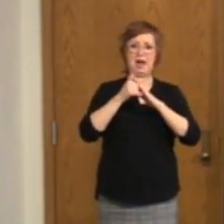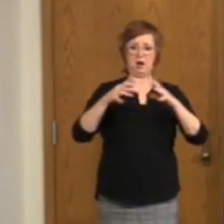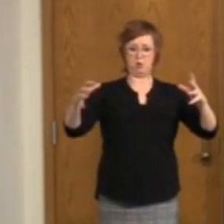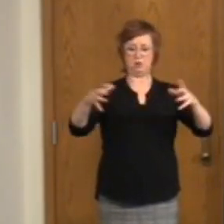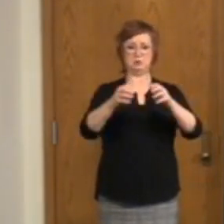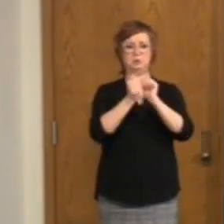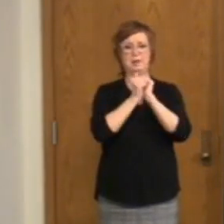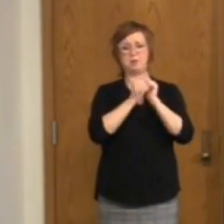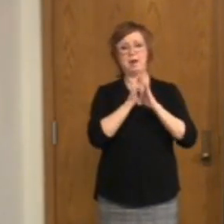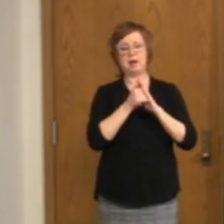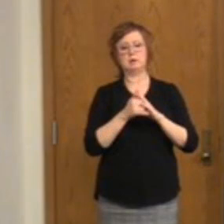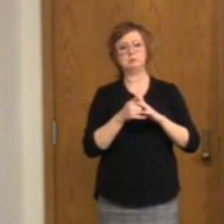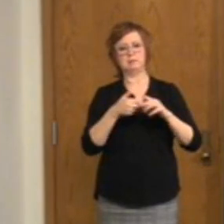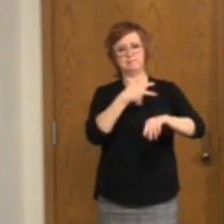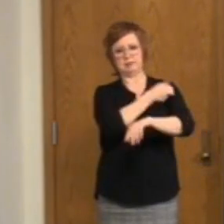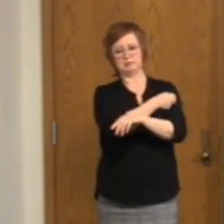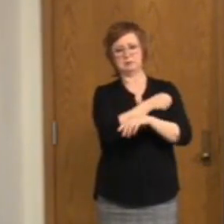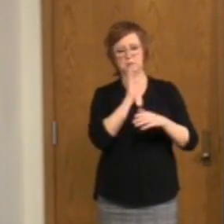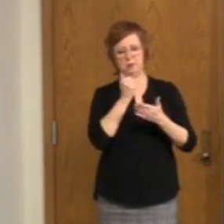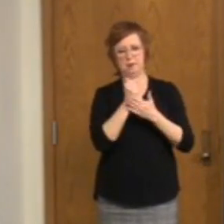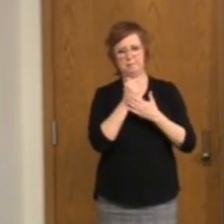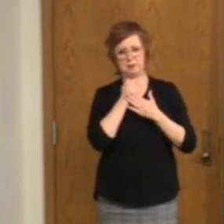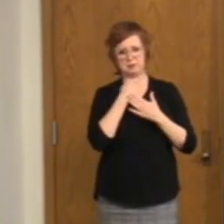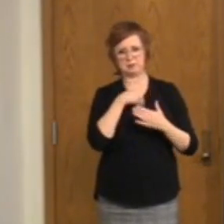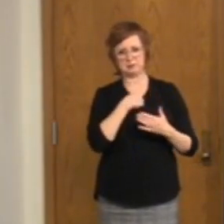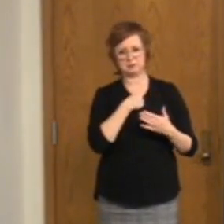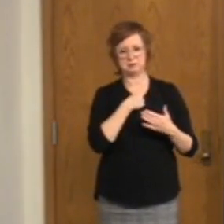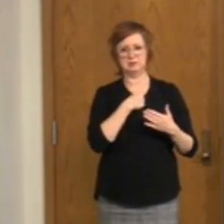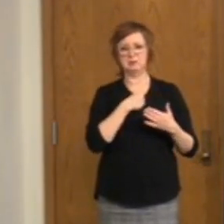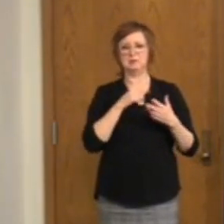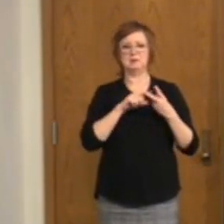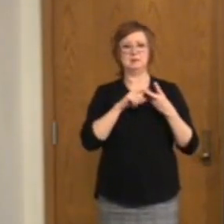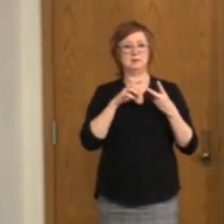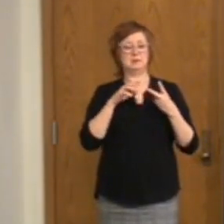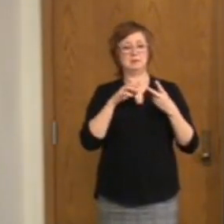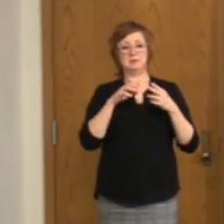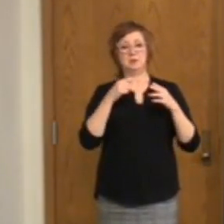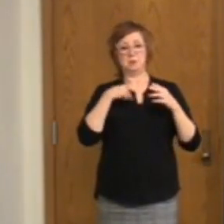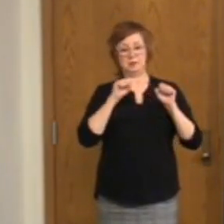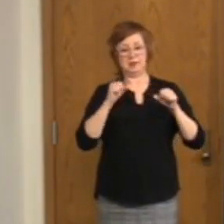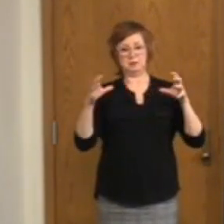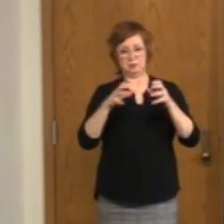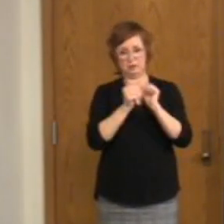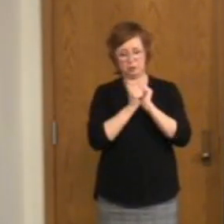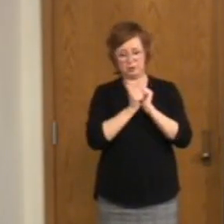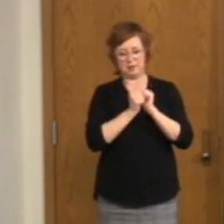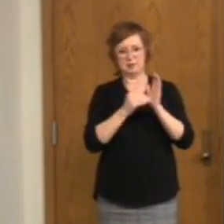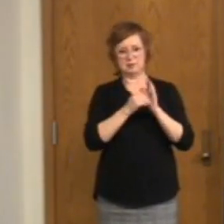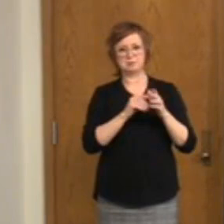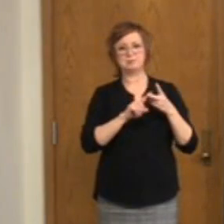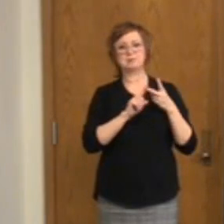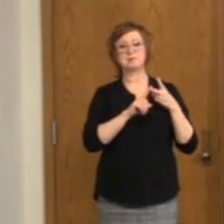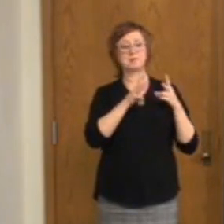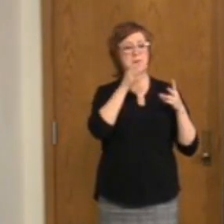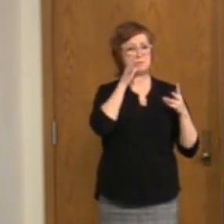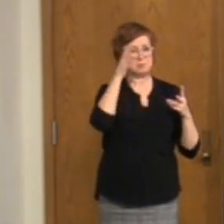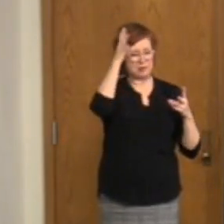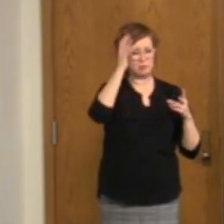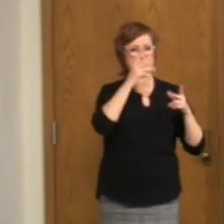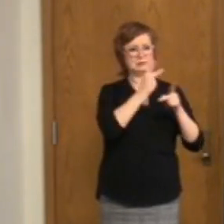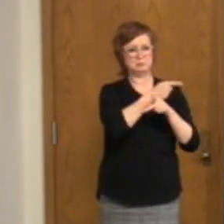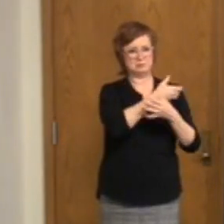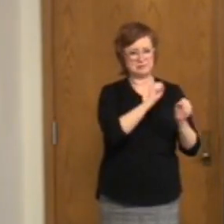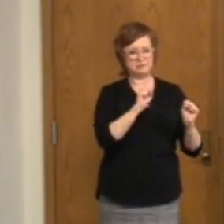is our path to ensure that we can keep not only our parents and our grandparents safe, but all of those elderly people in our community, or those that may